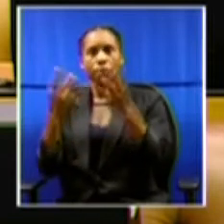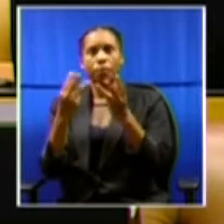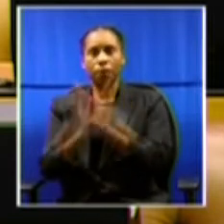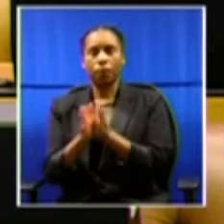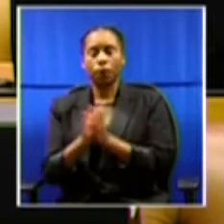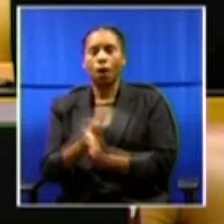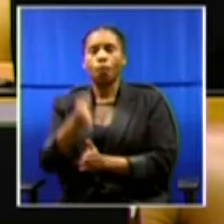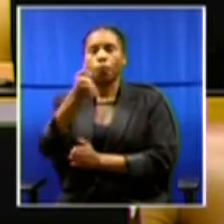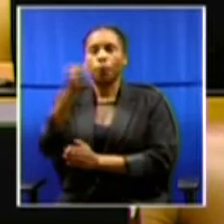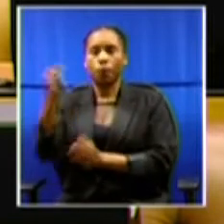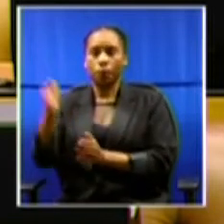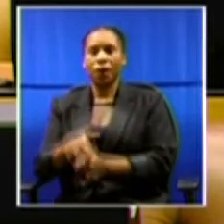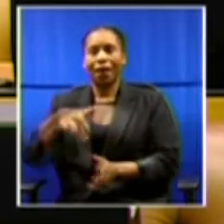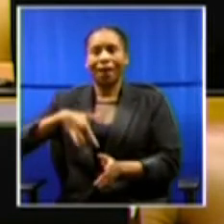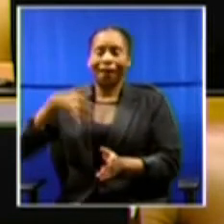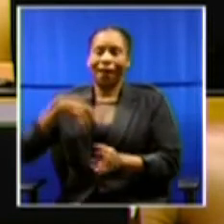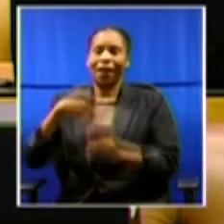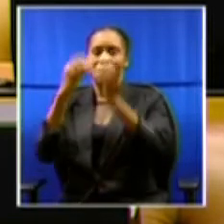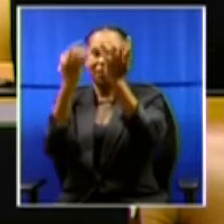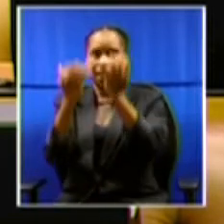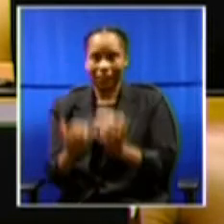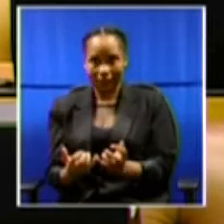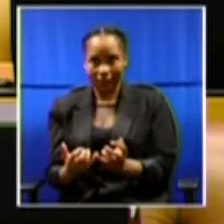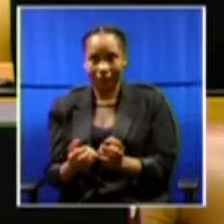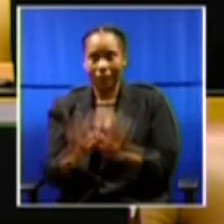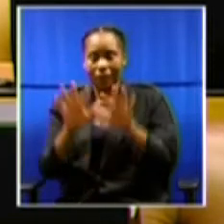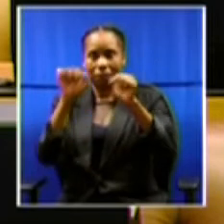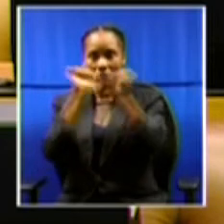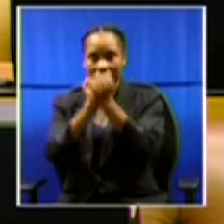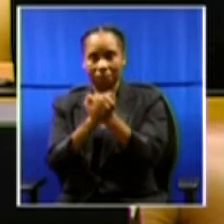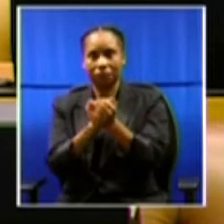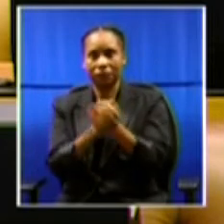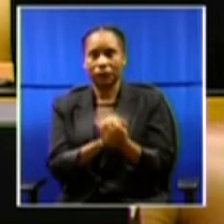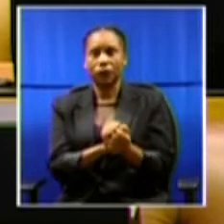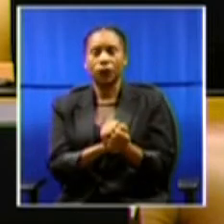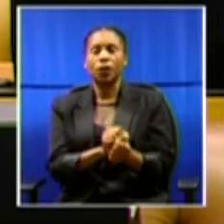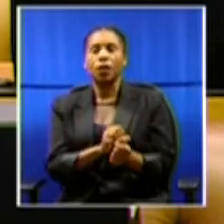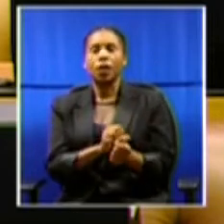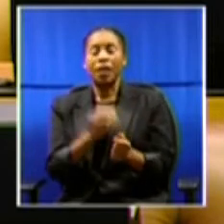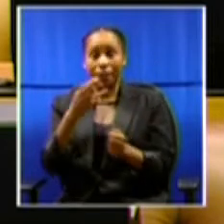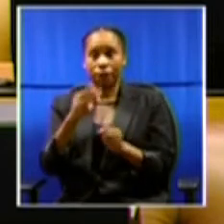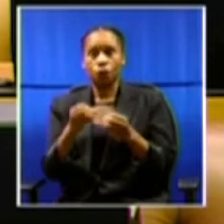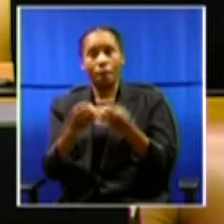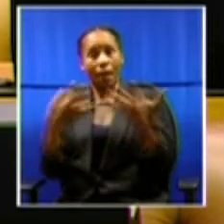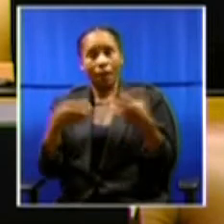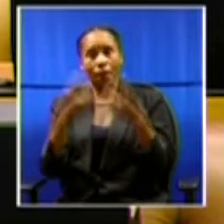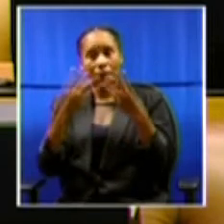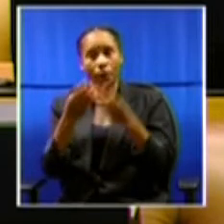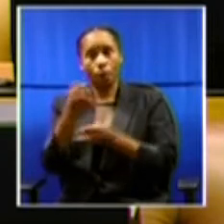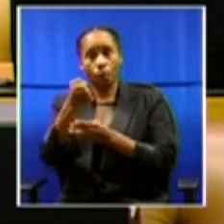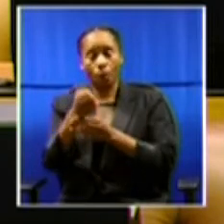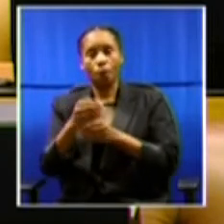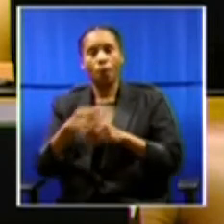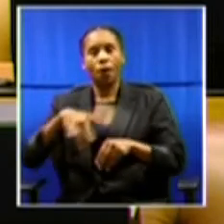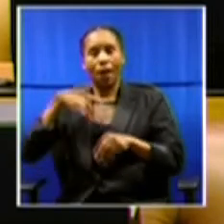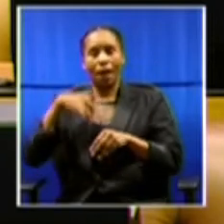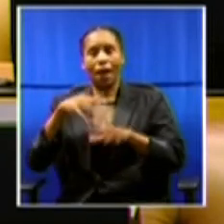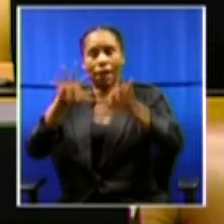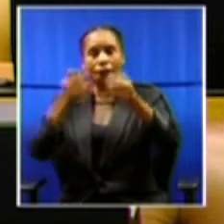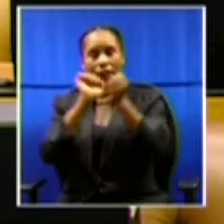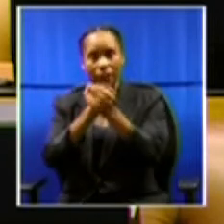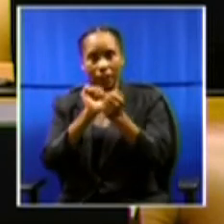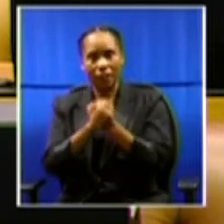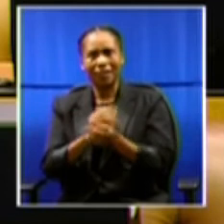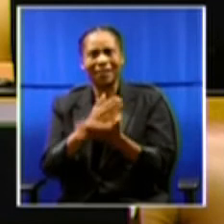life sentence. That happens because if so many people go to life sentence, and many of them go to long sentences